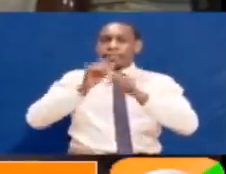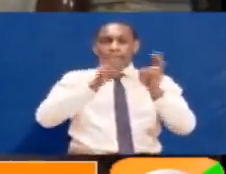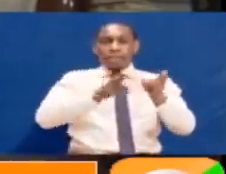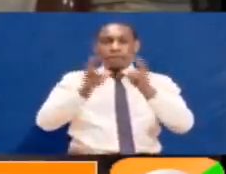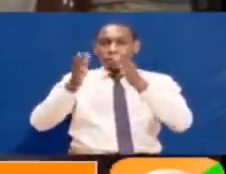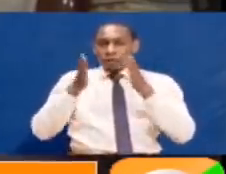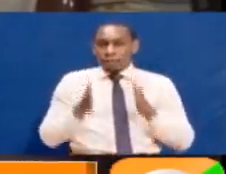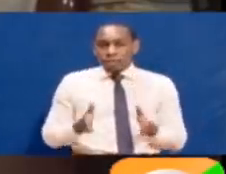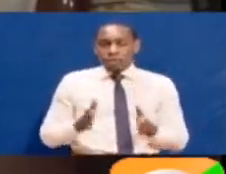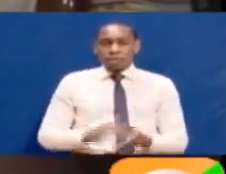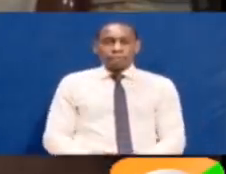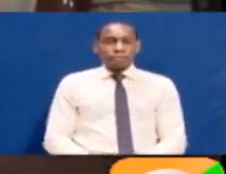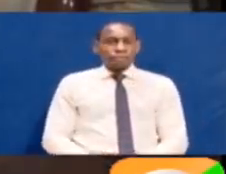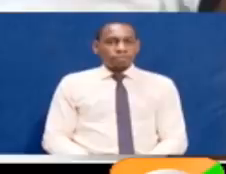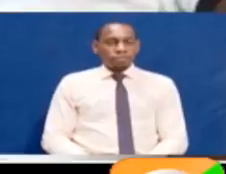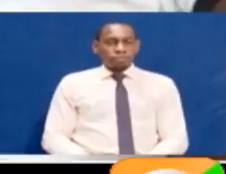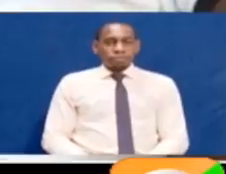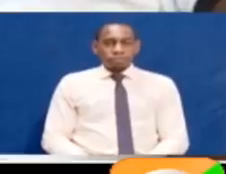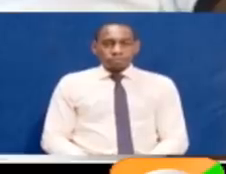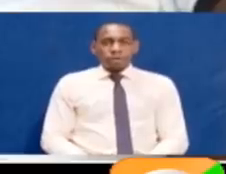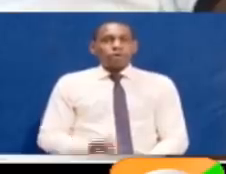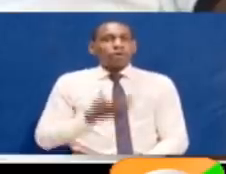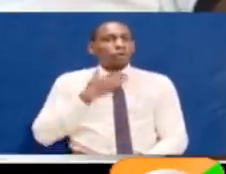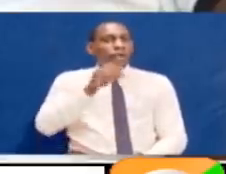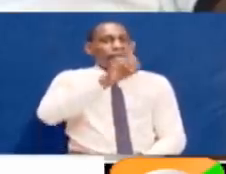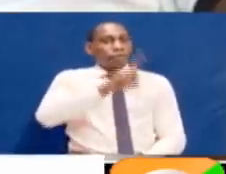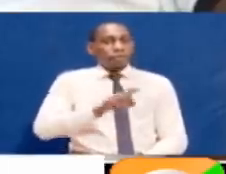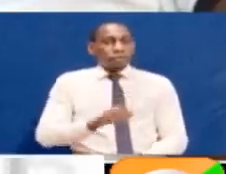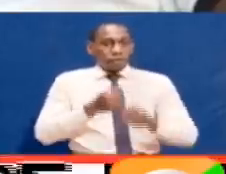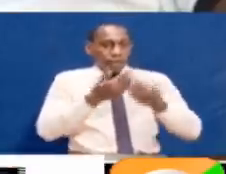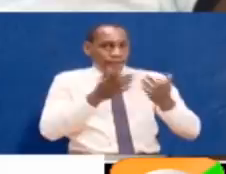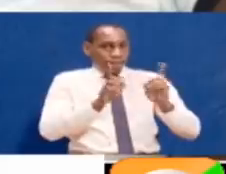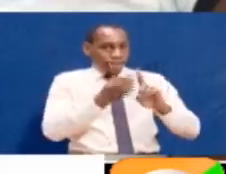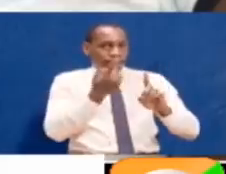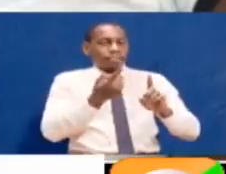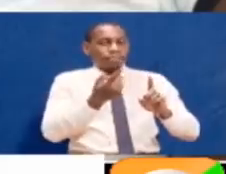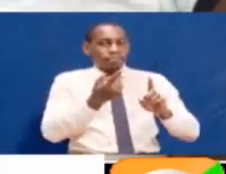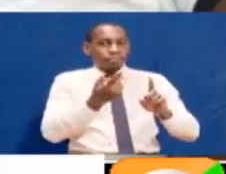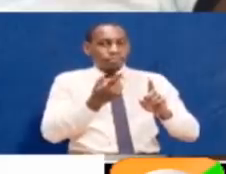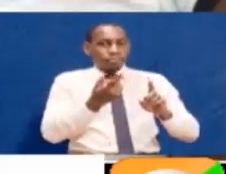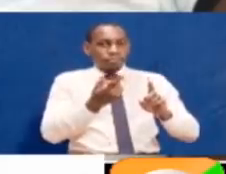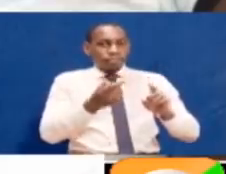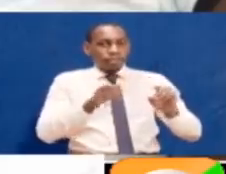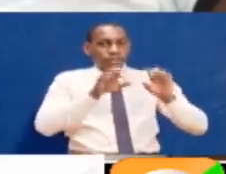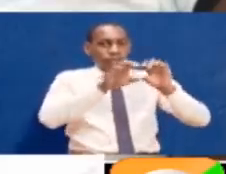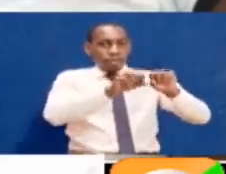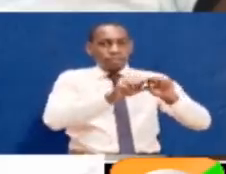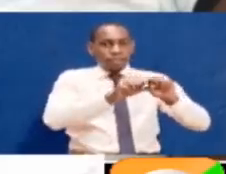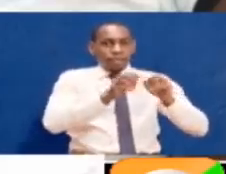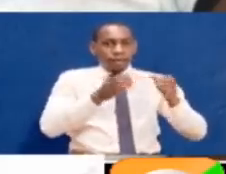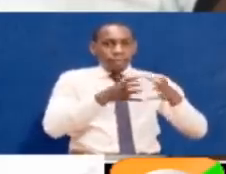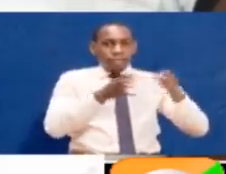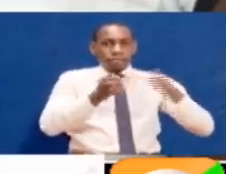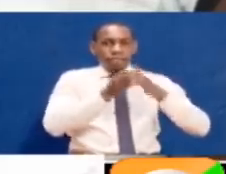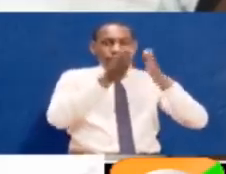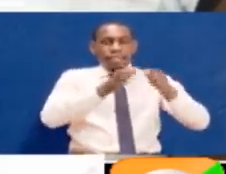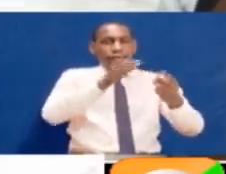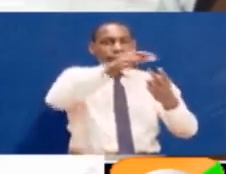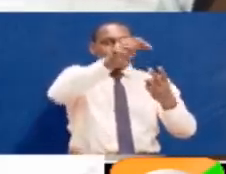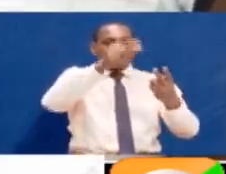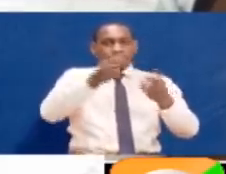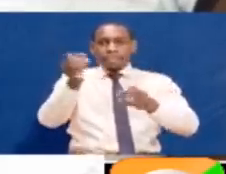common mwananchi. Okay. Let me ask you this. How did you first become majority leader? Were you selected? Were you